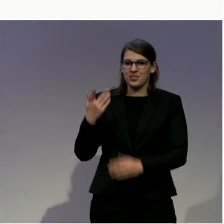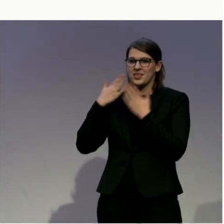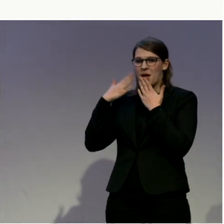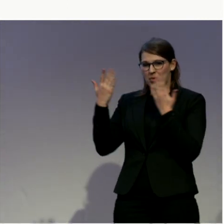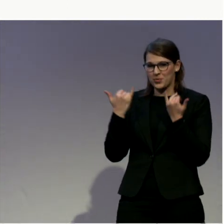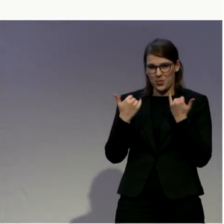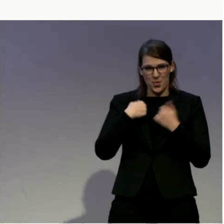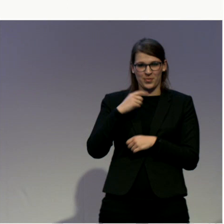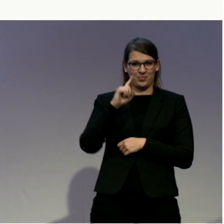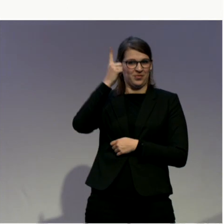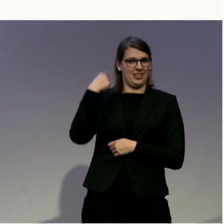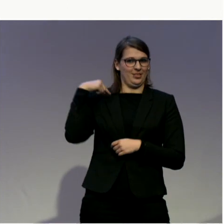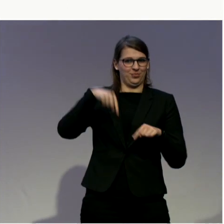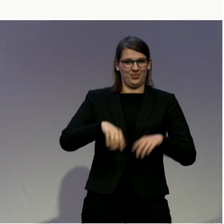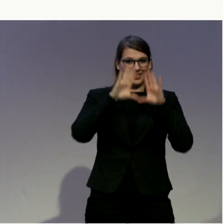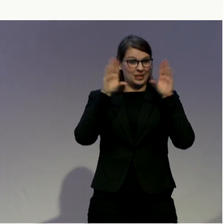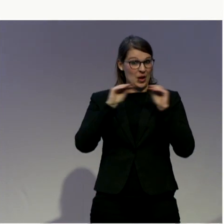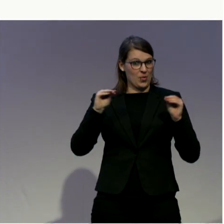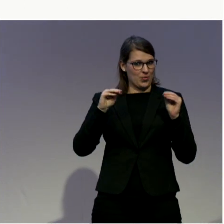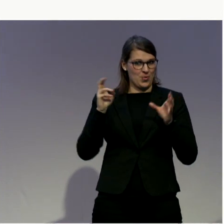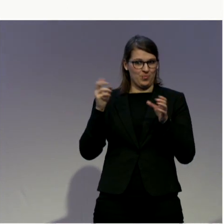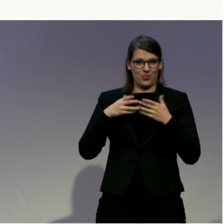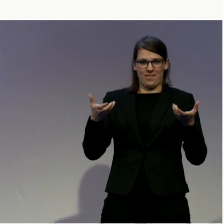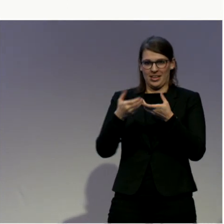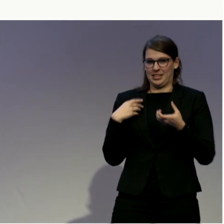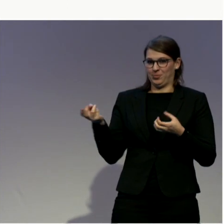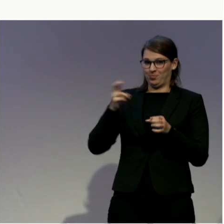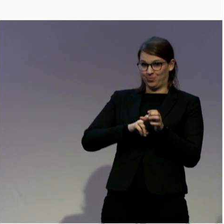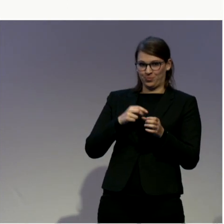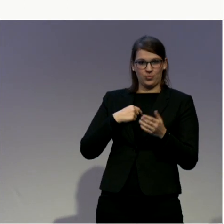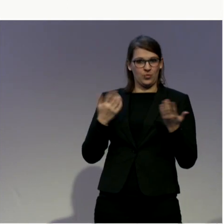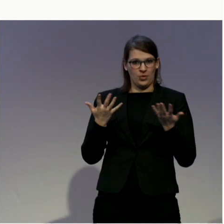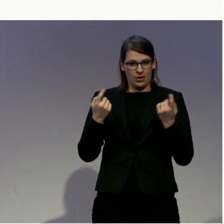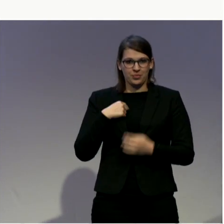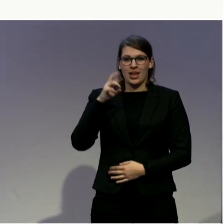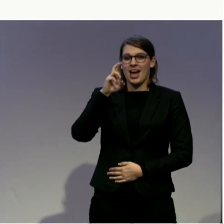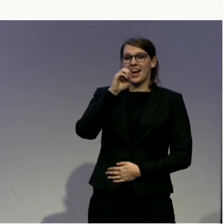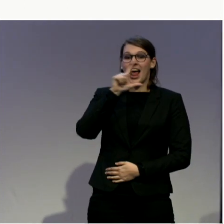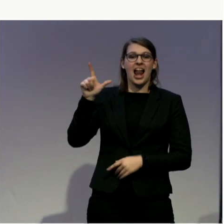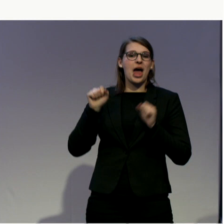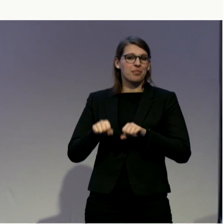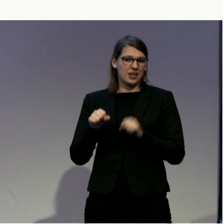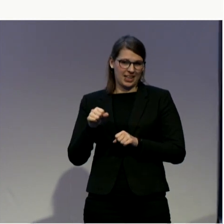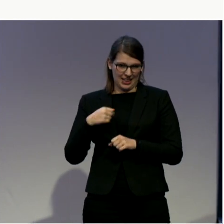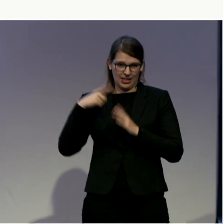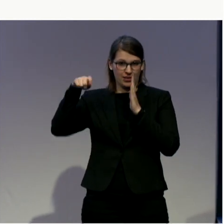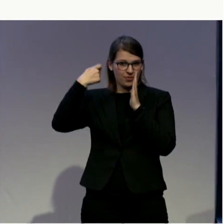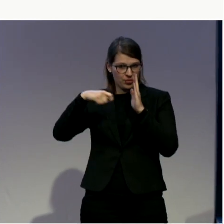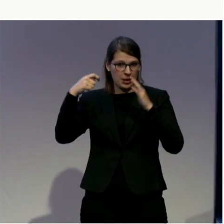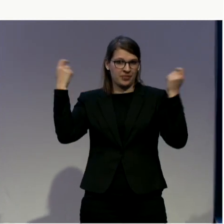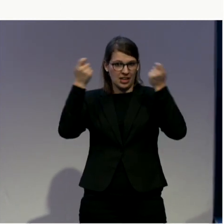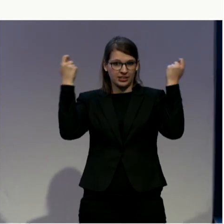see from the ReelAbilities Film Festival, and I'll tell you a little bit more about that, is fun. So get ready to laugh. It's a